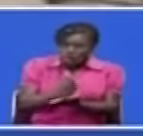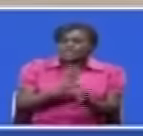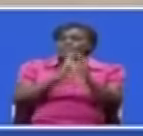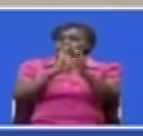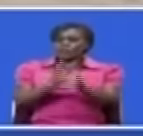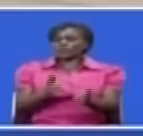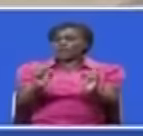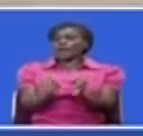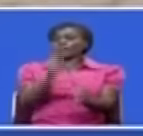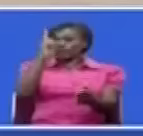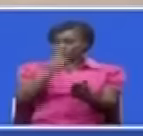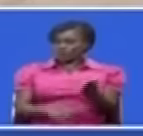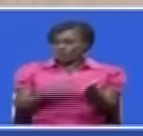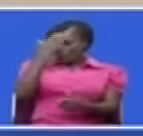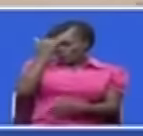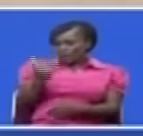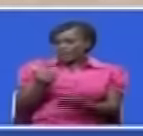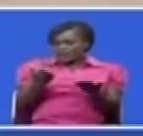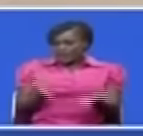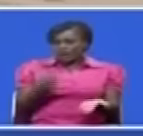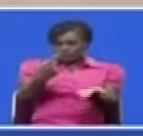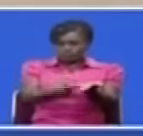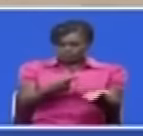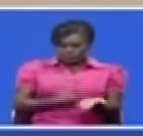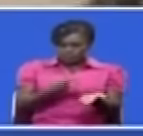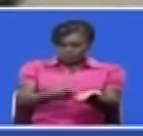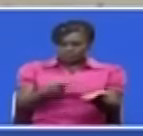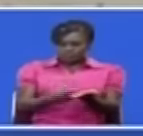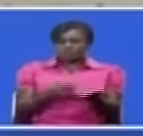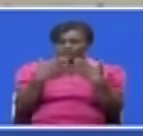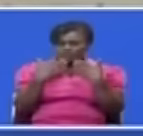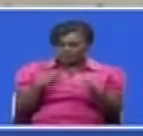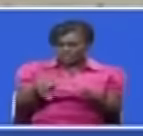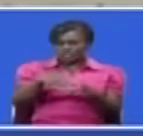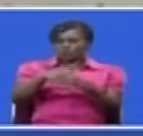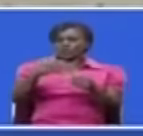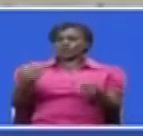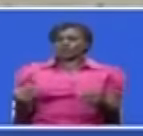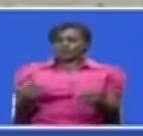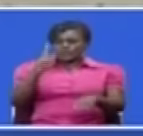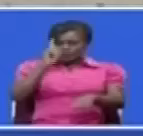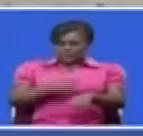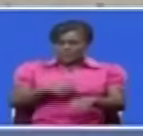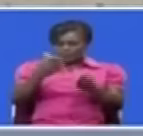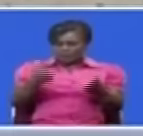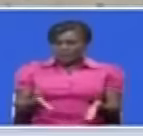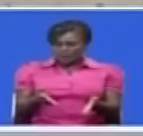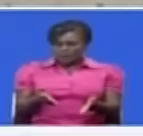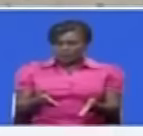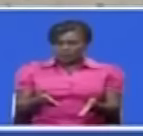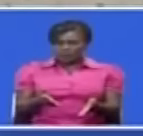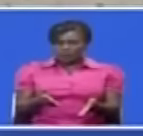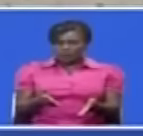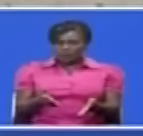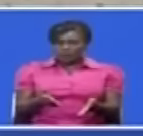happening? I mean, given the fact that already we're discussing what could be a pullout. Right now, I think, John Allen, the correct way, and